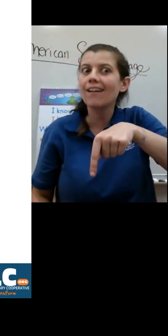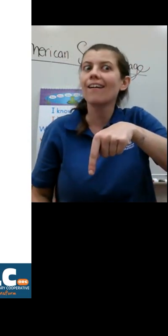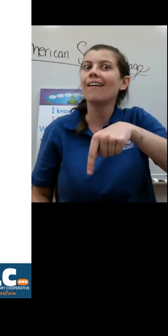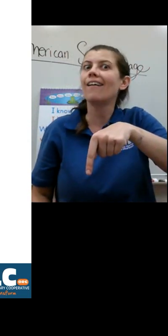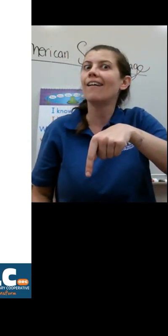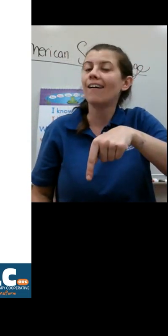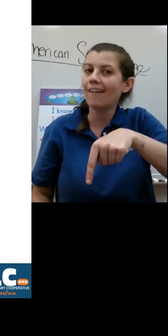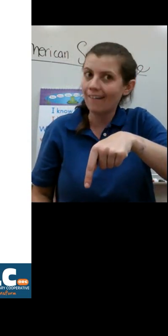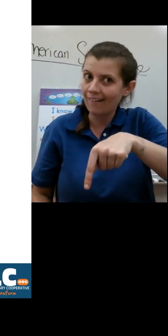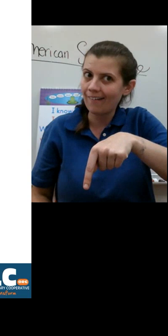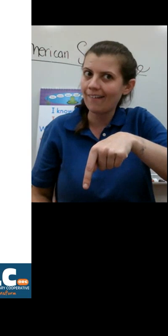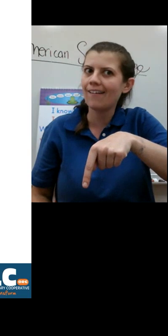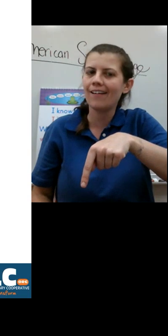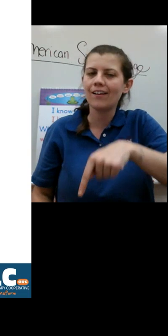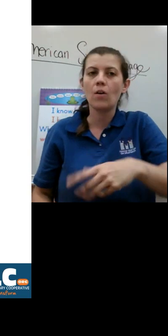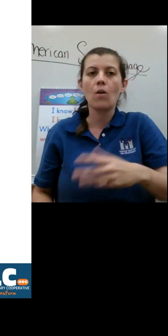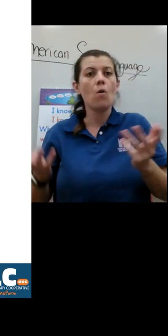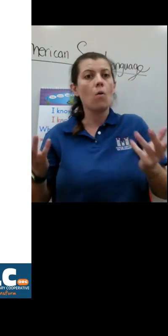This,